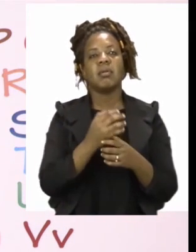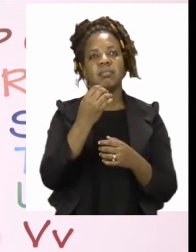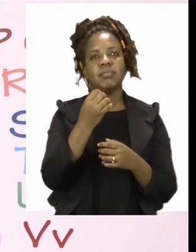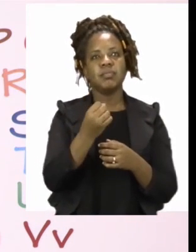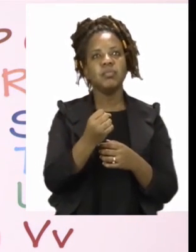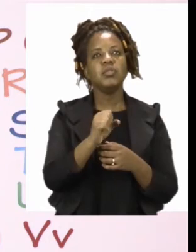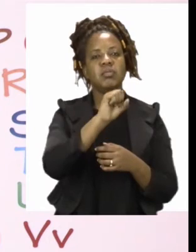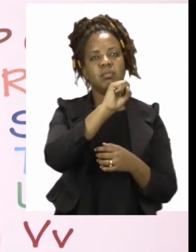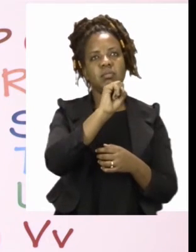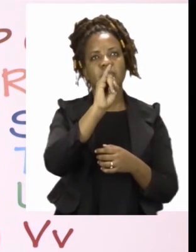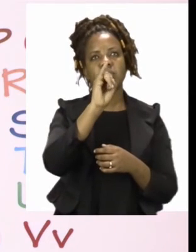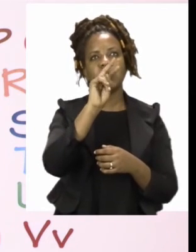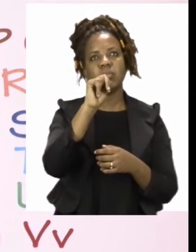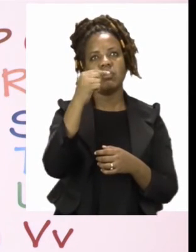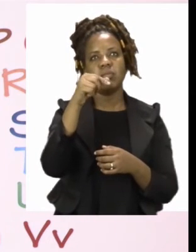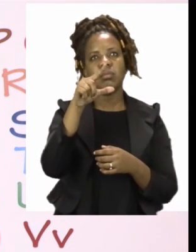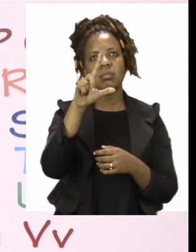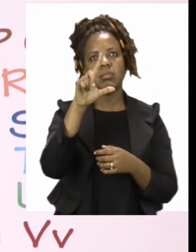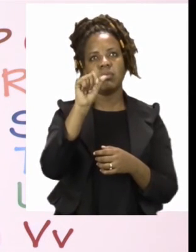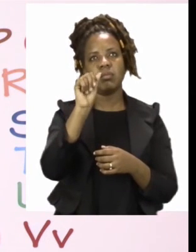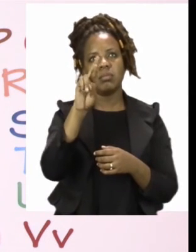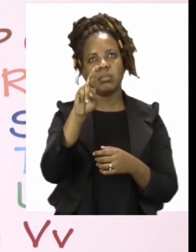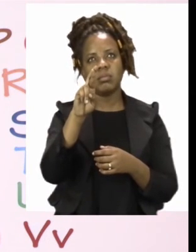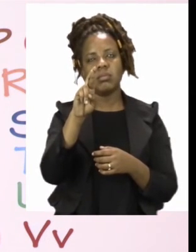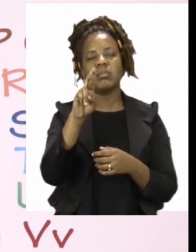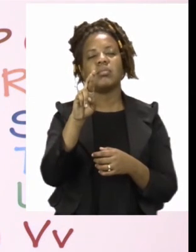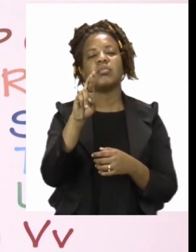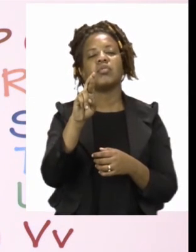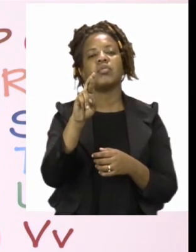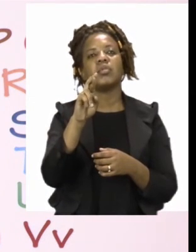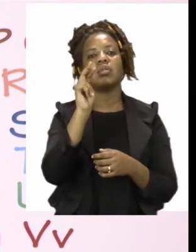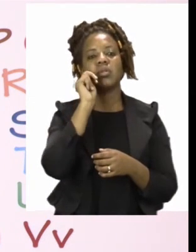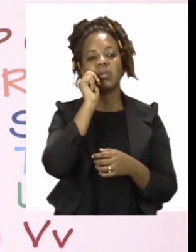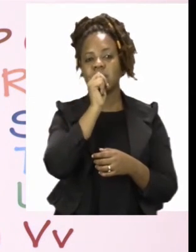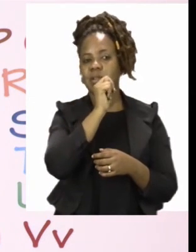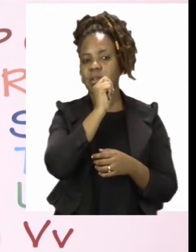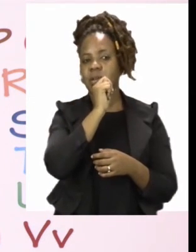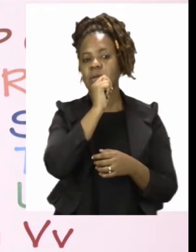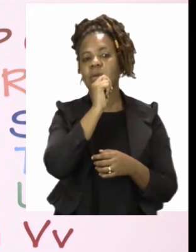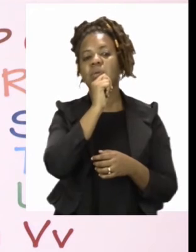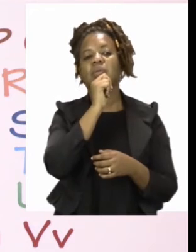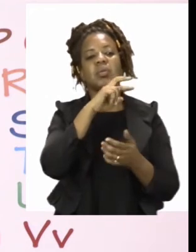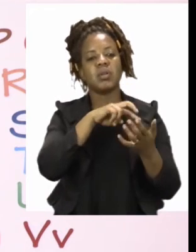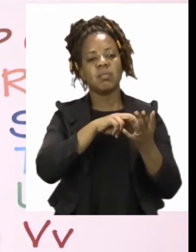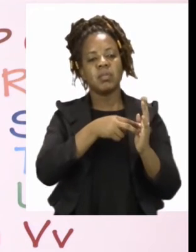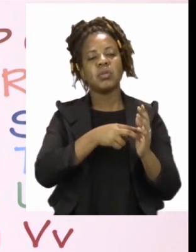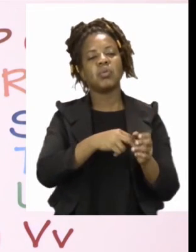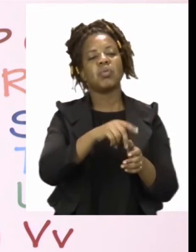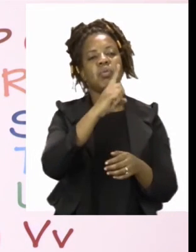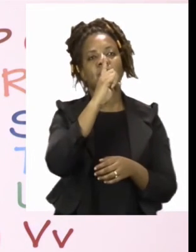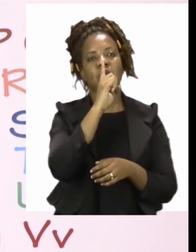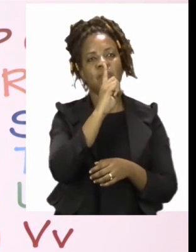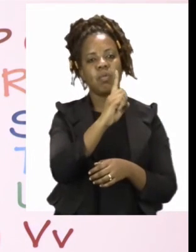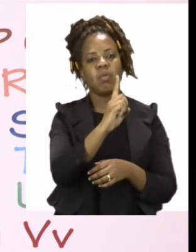but when they become two or more we become